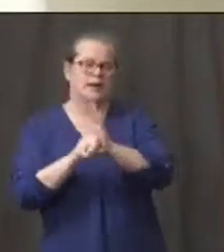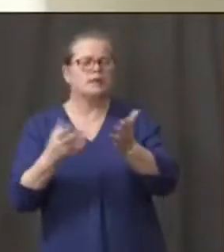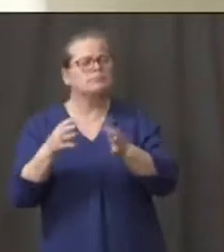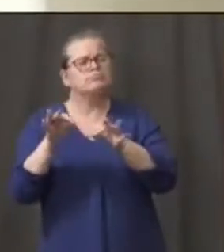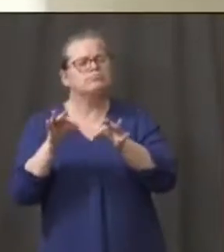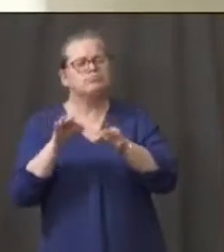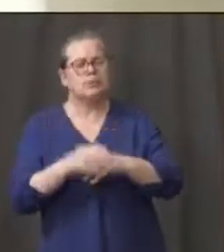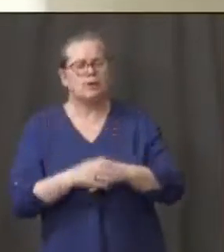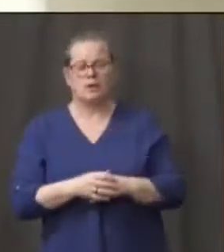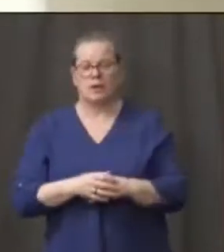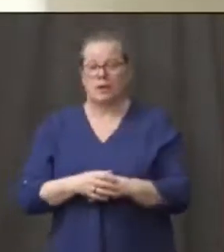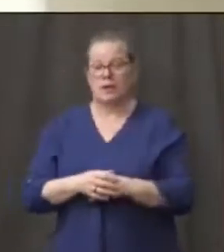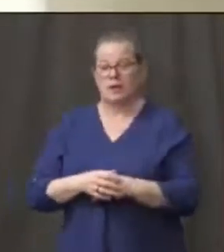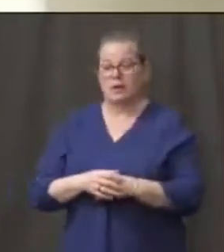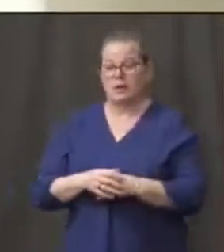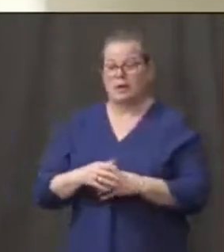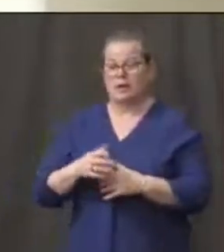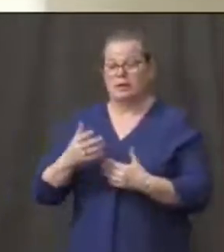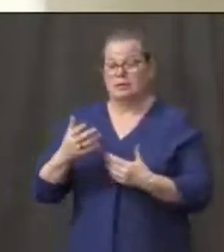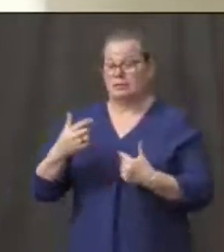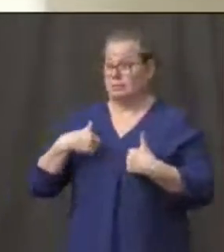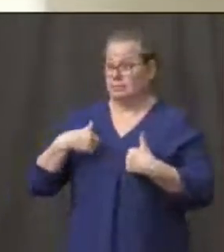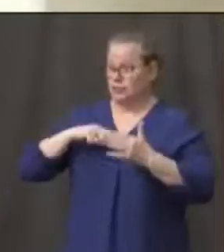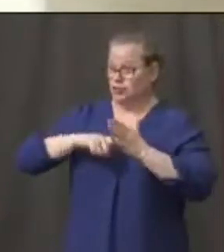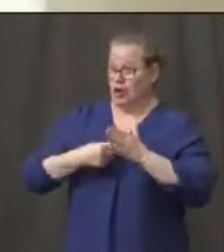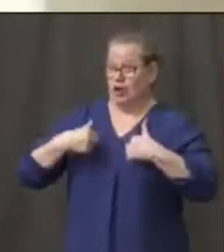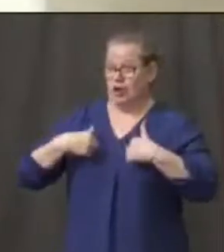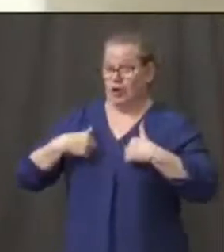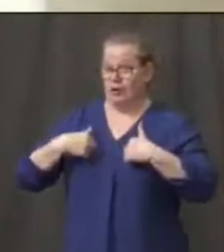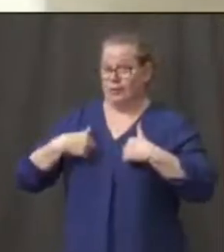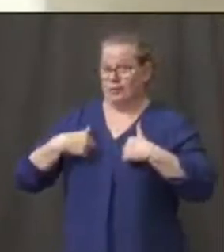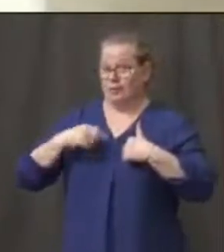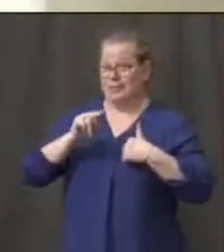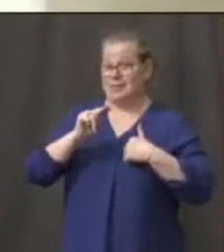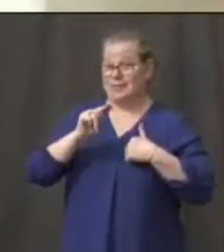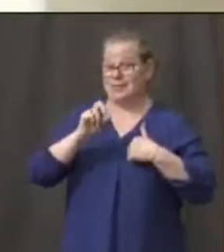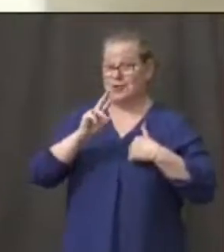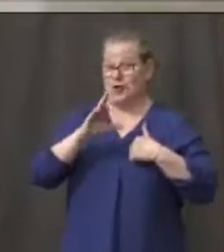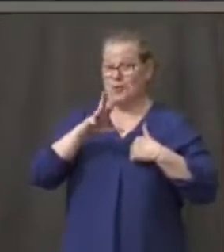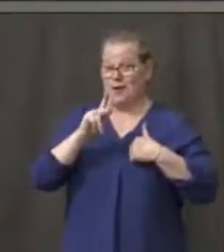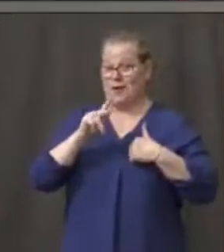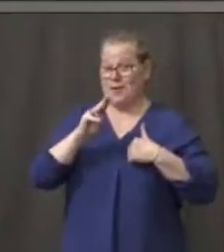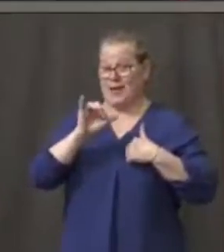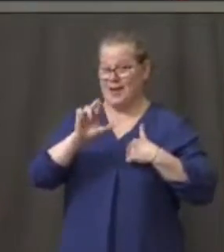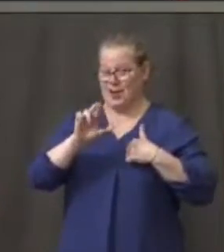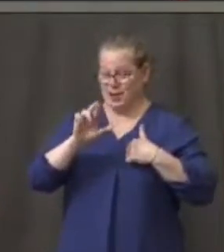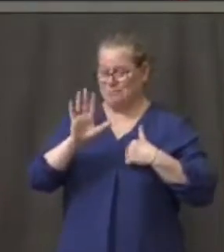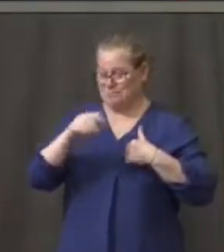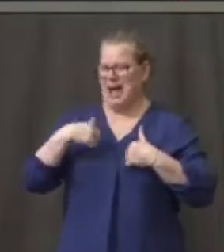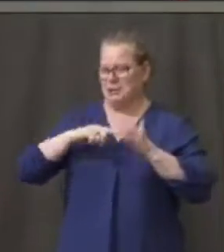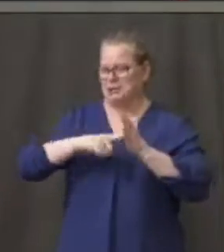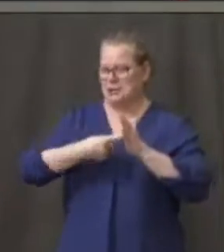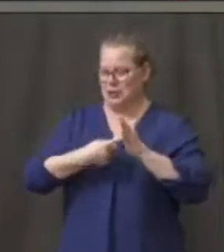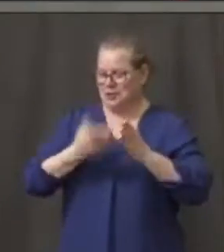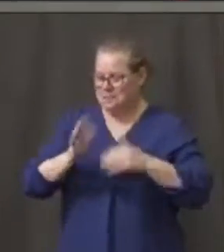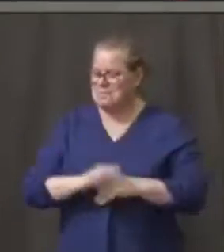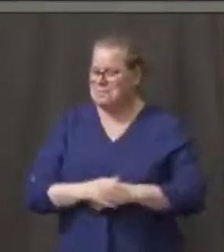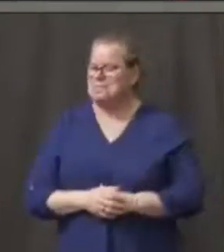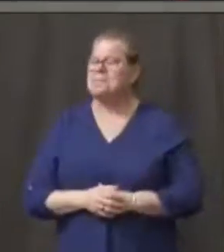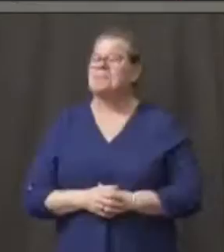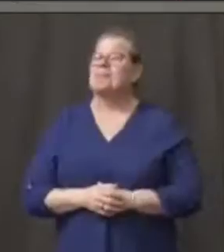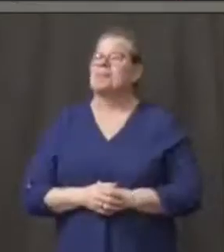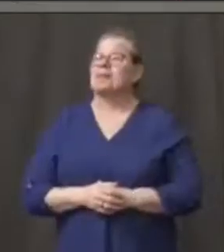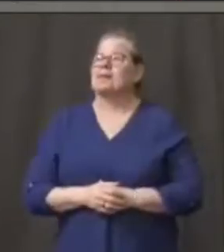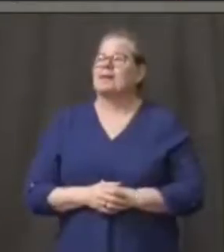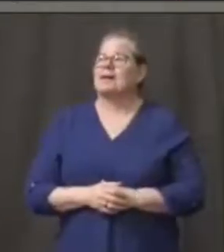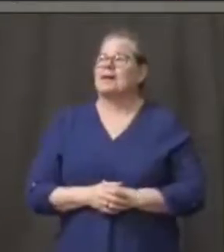You want me to start, Mark? Yeah, go ahead, Harry. You got this. Well, you know, I'm going to be accused of just